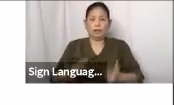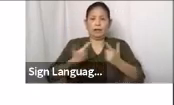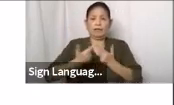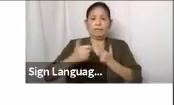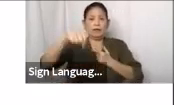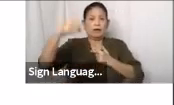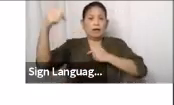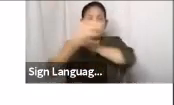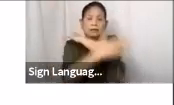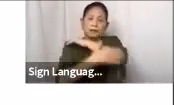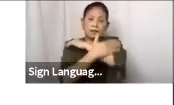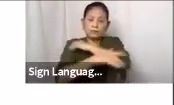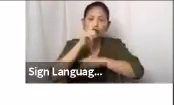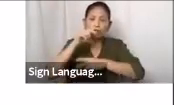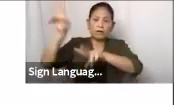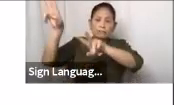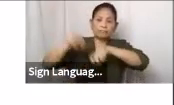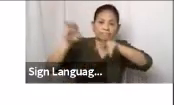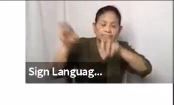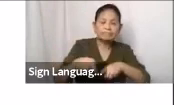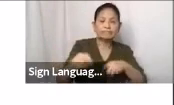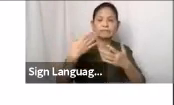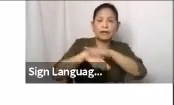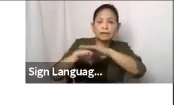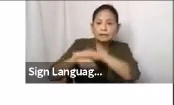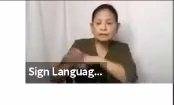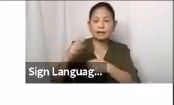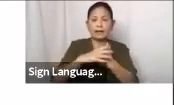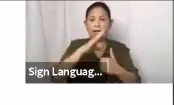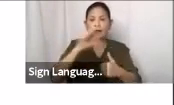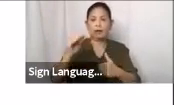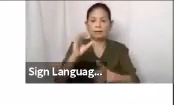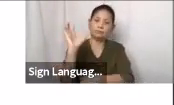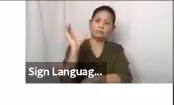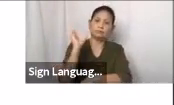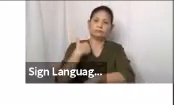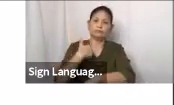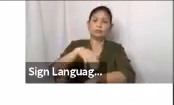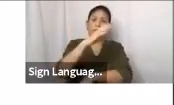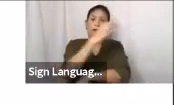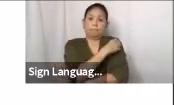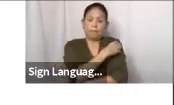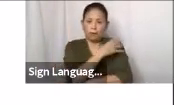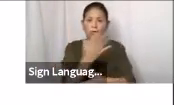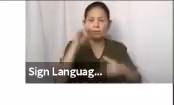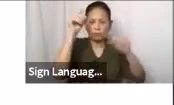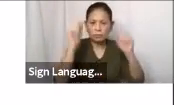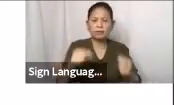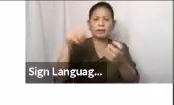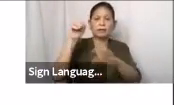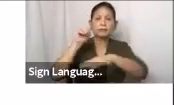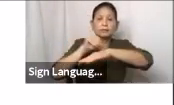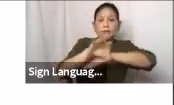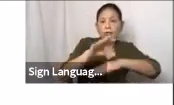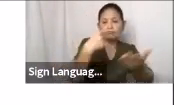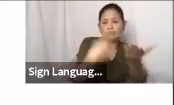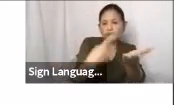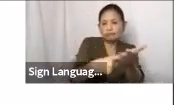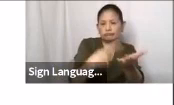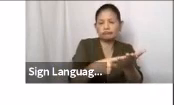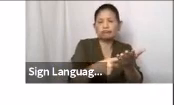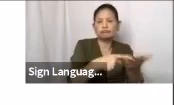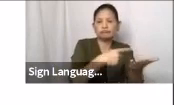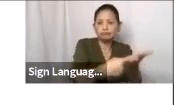access. We can, as we are empowered enough, so we can go and consult with the doctors on our